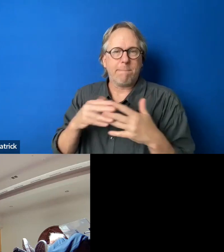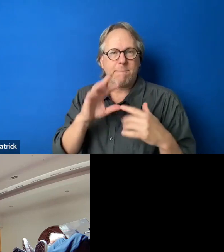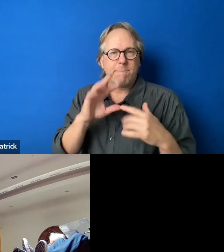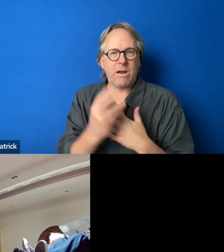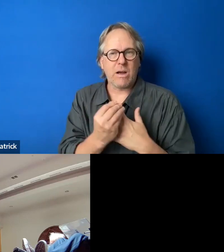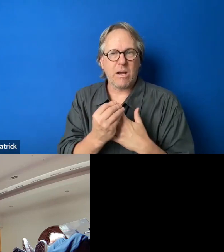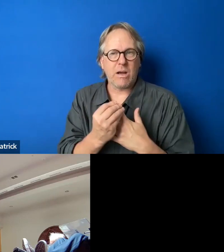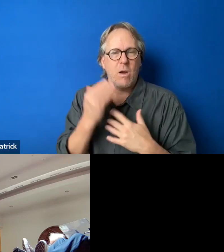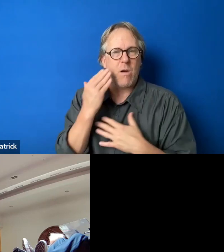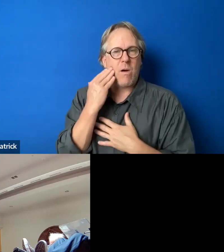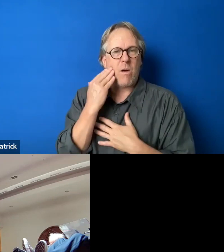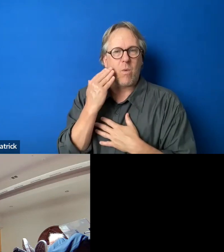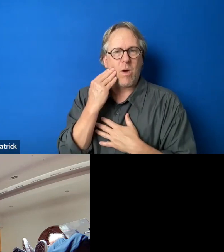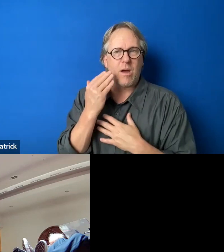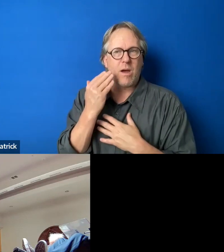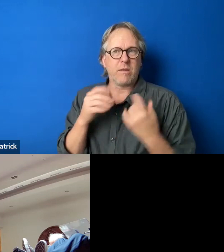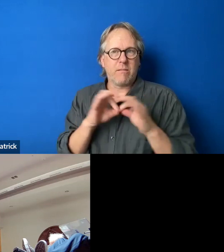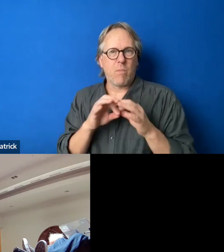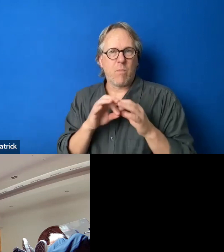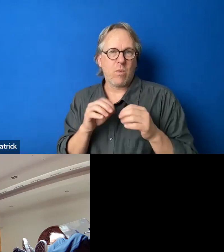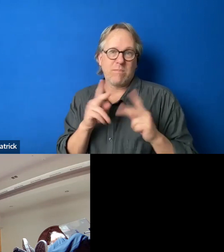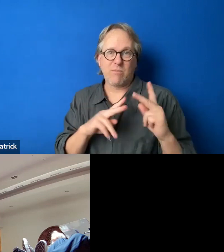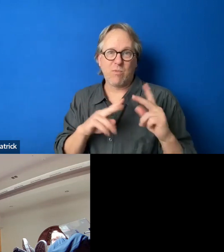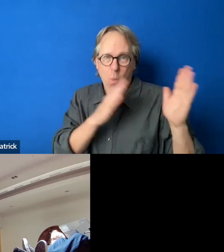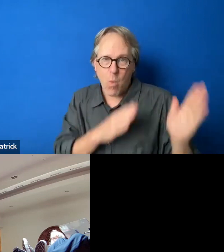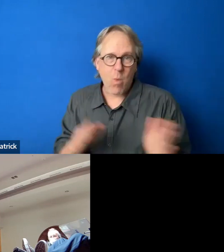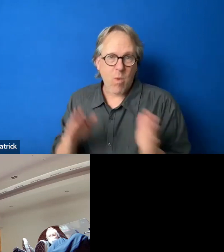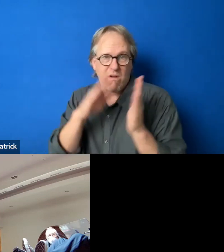with people getting organized.